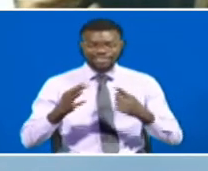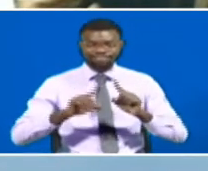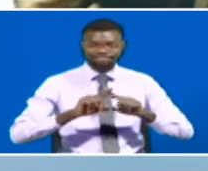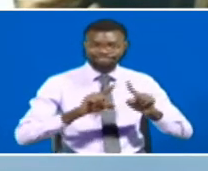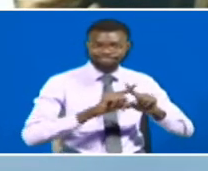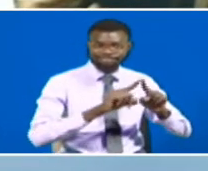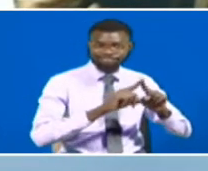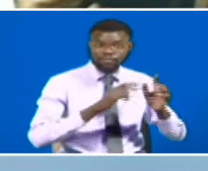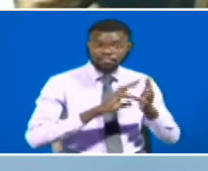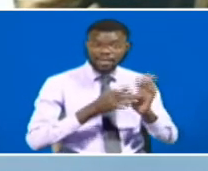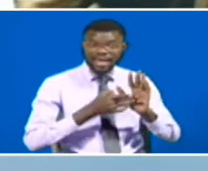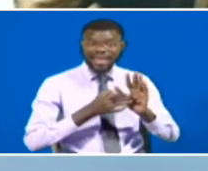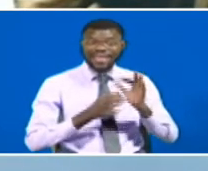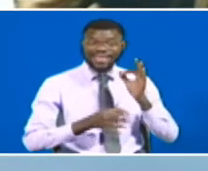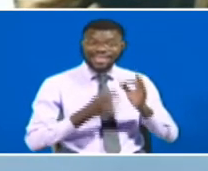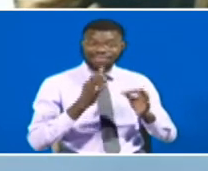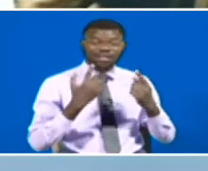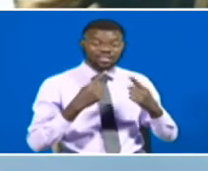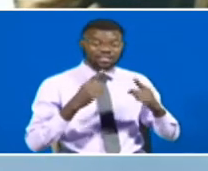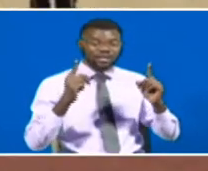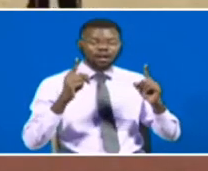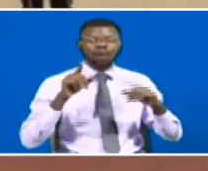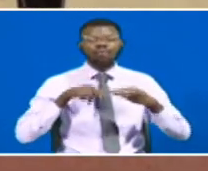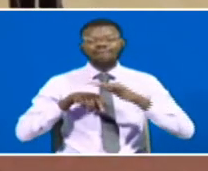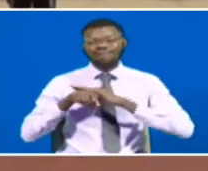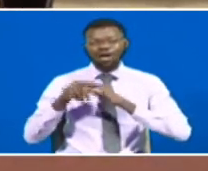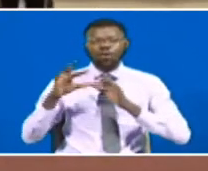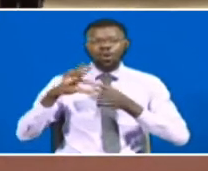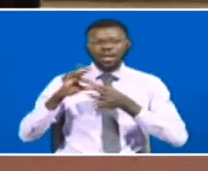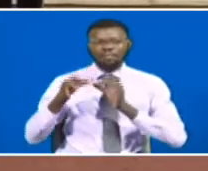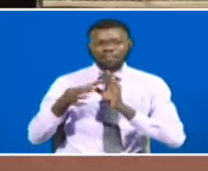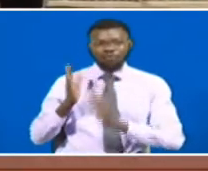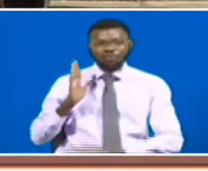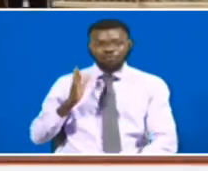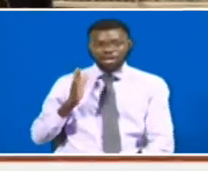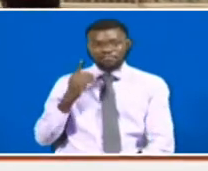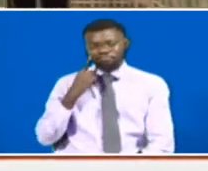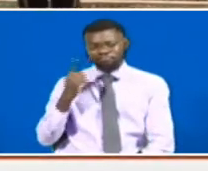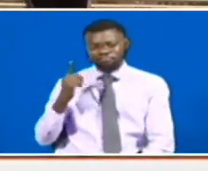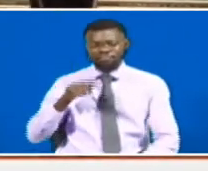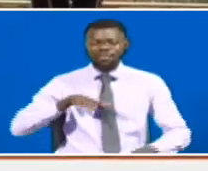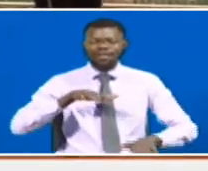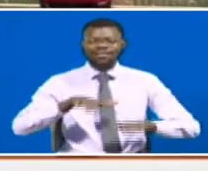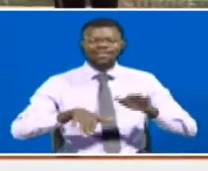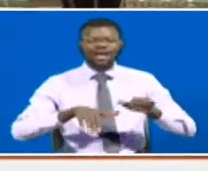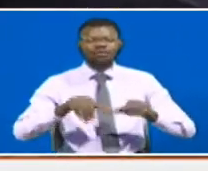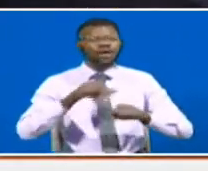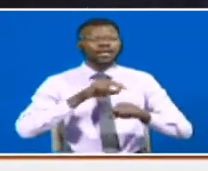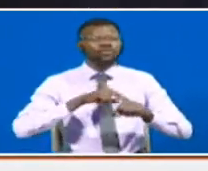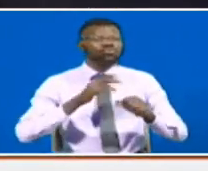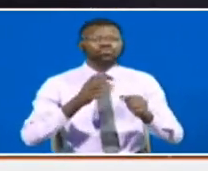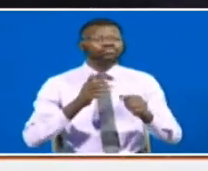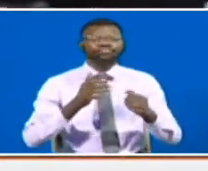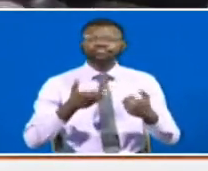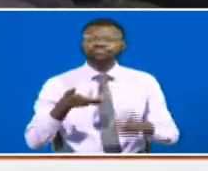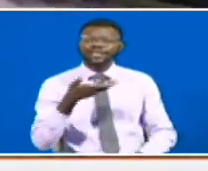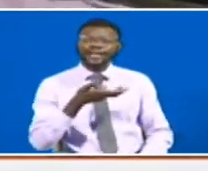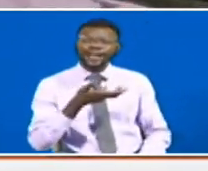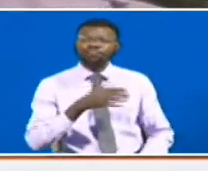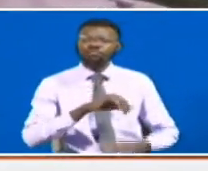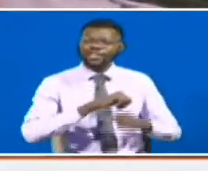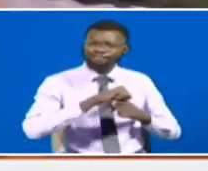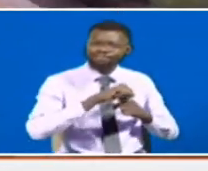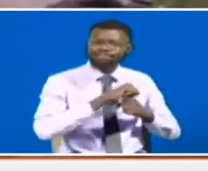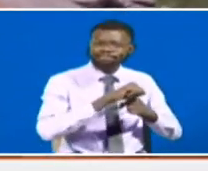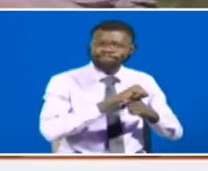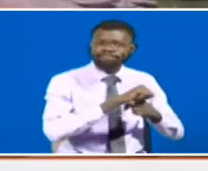they achieve the right timings. Jeff Mogiri reports. At Nyayo National Stadium, Nairobi, the national relays team has intensified training ahead of the